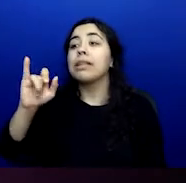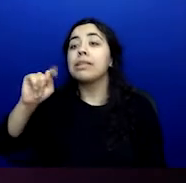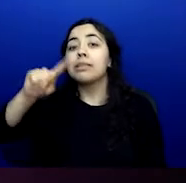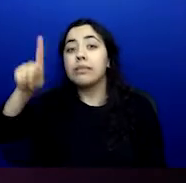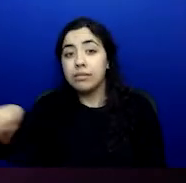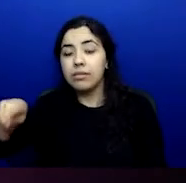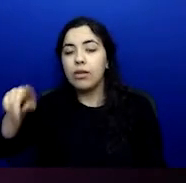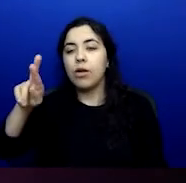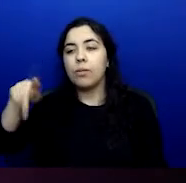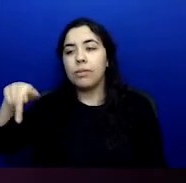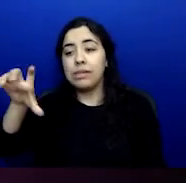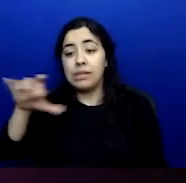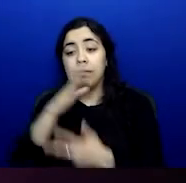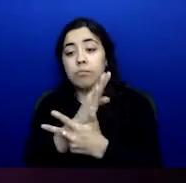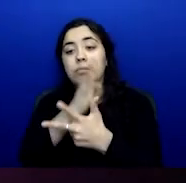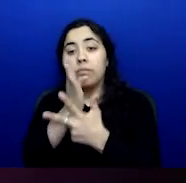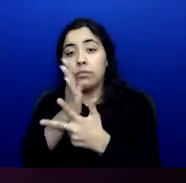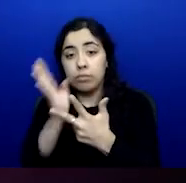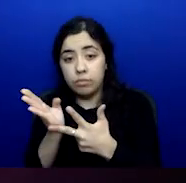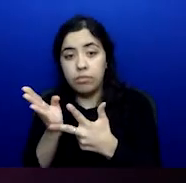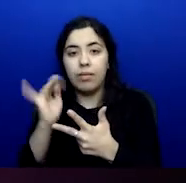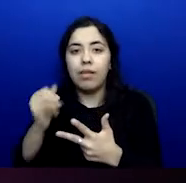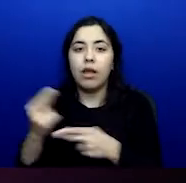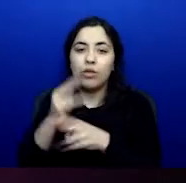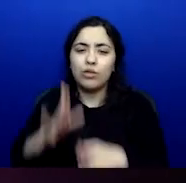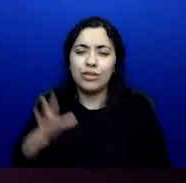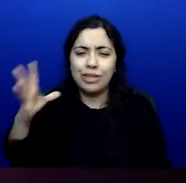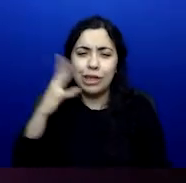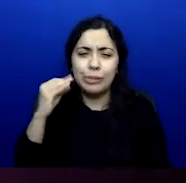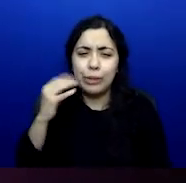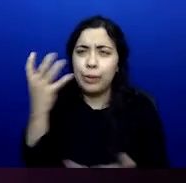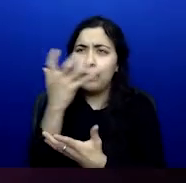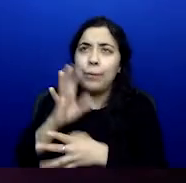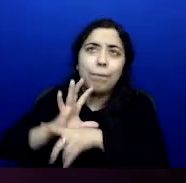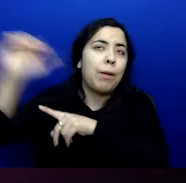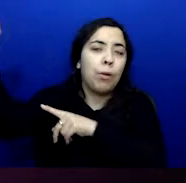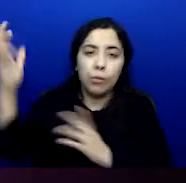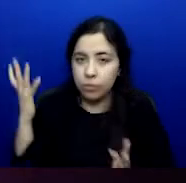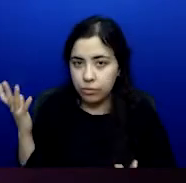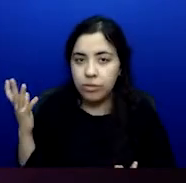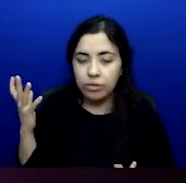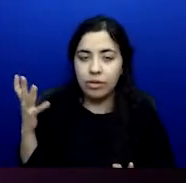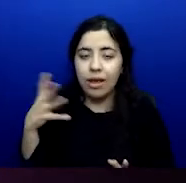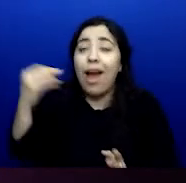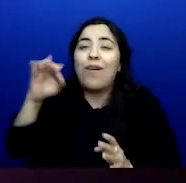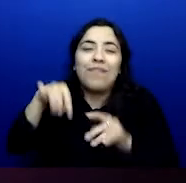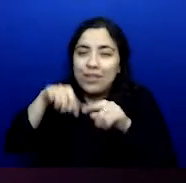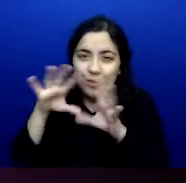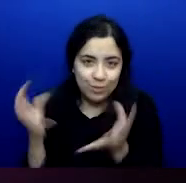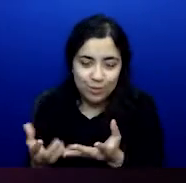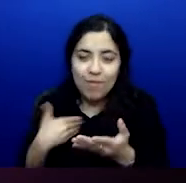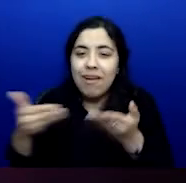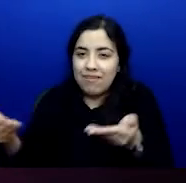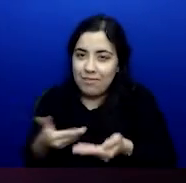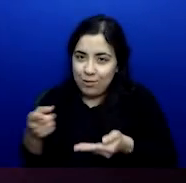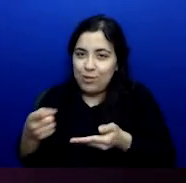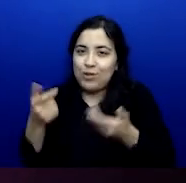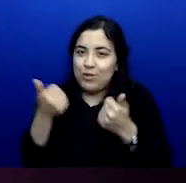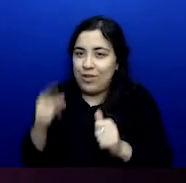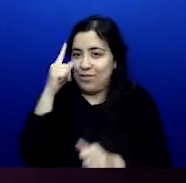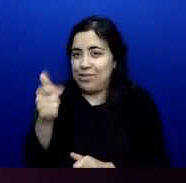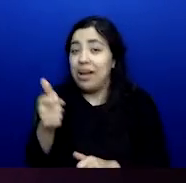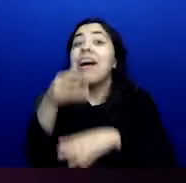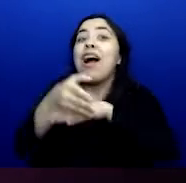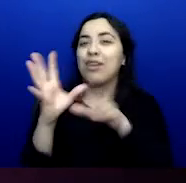and the speed with which you can build apps is out of this world. And I invite you to try it for yourself after the